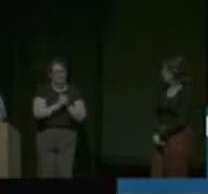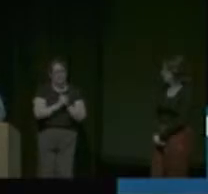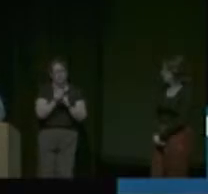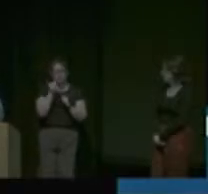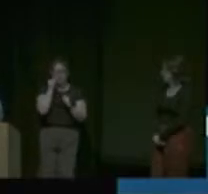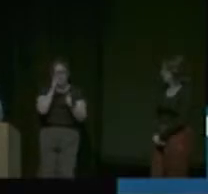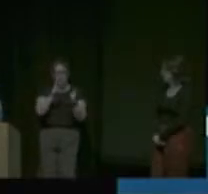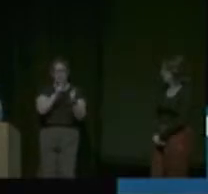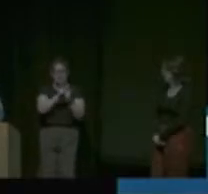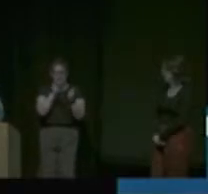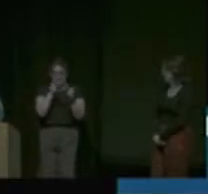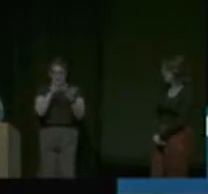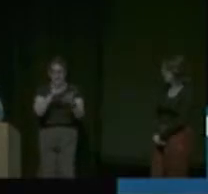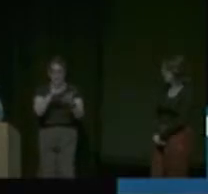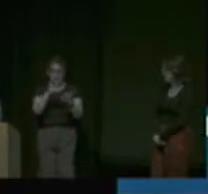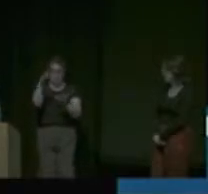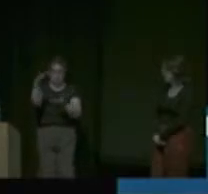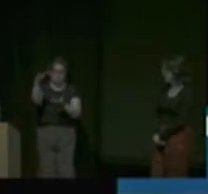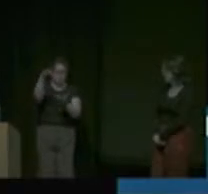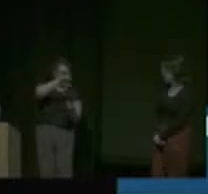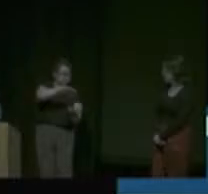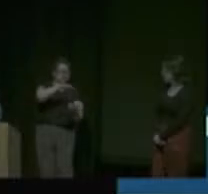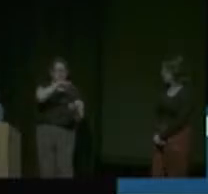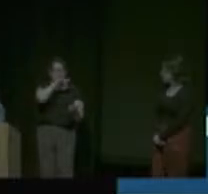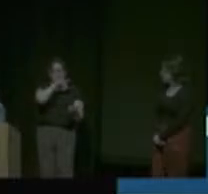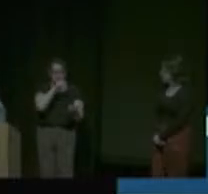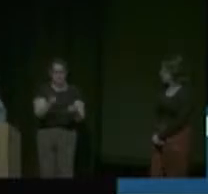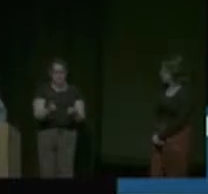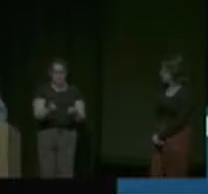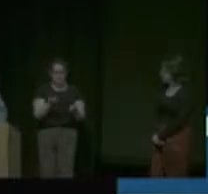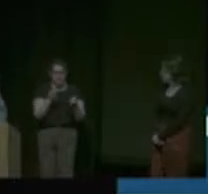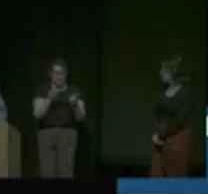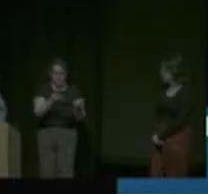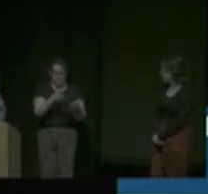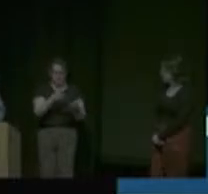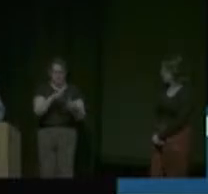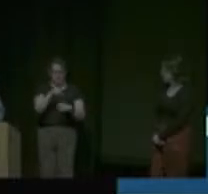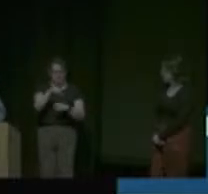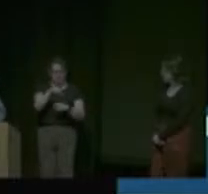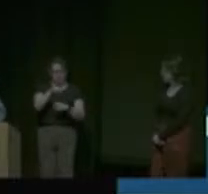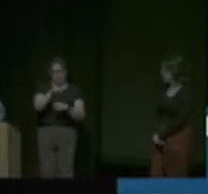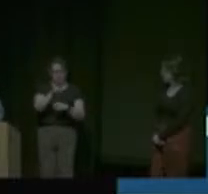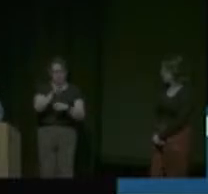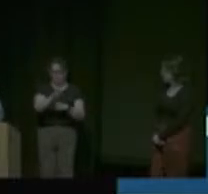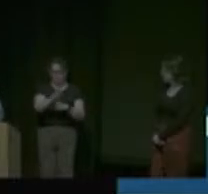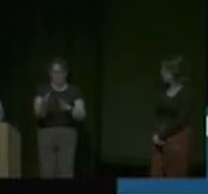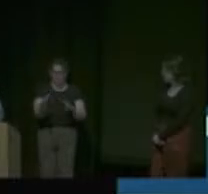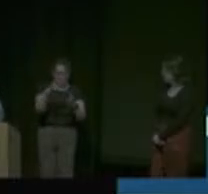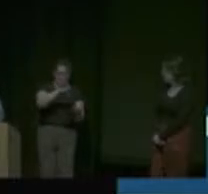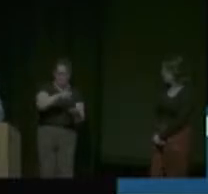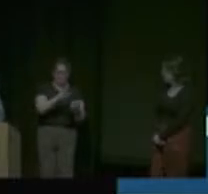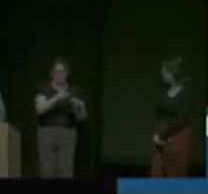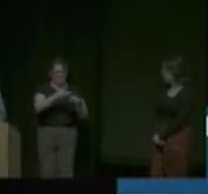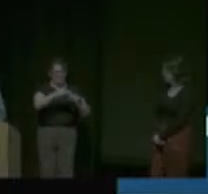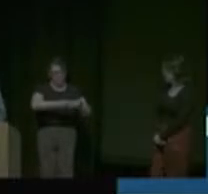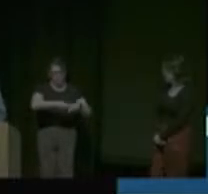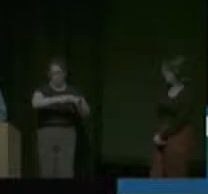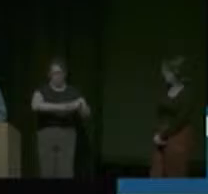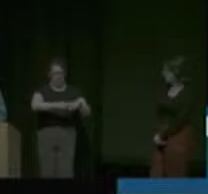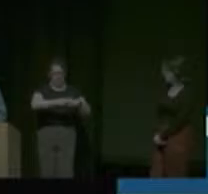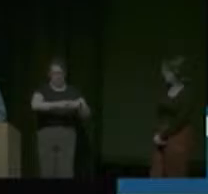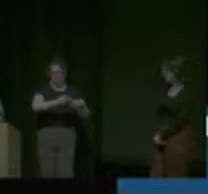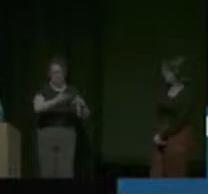exactly how much sediment's going through there, exactly how much Portland's being introduced, and it's all measured by weight. So right now